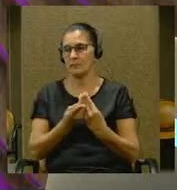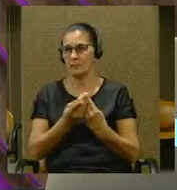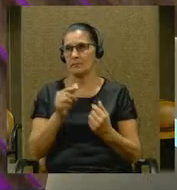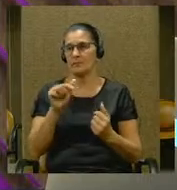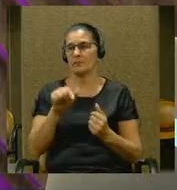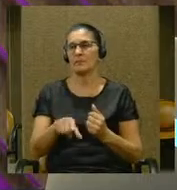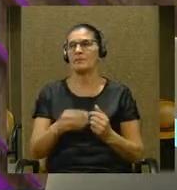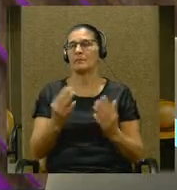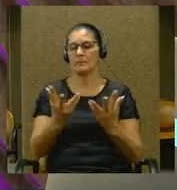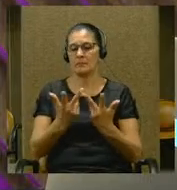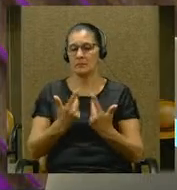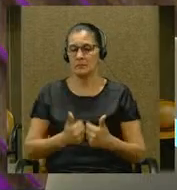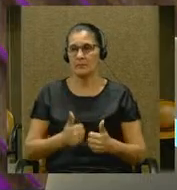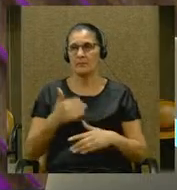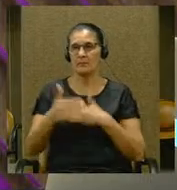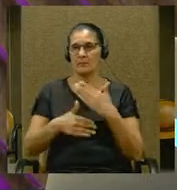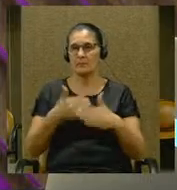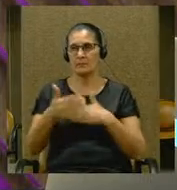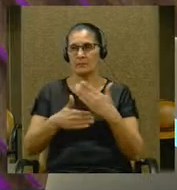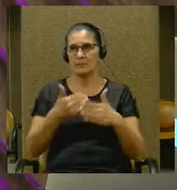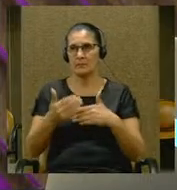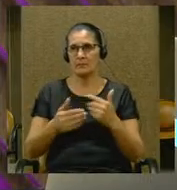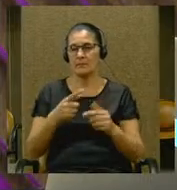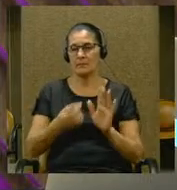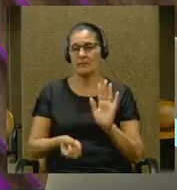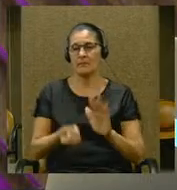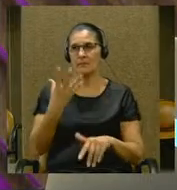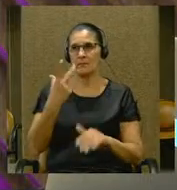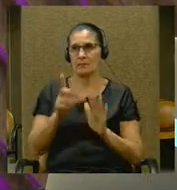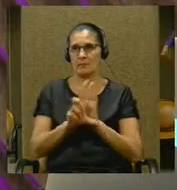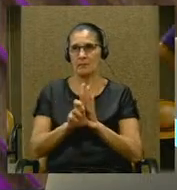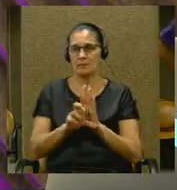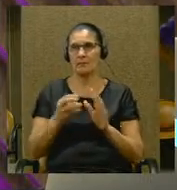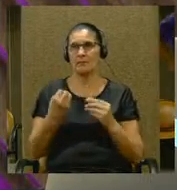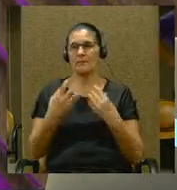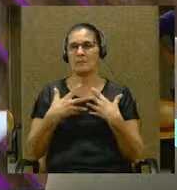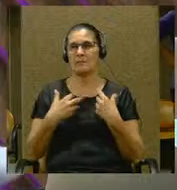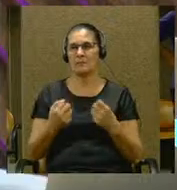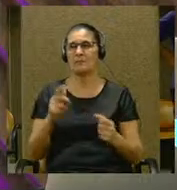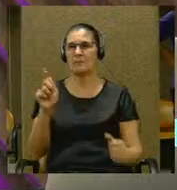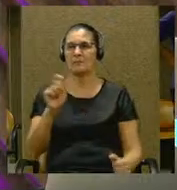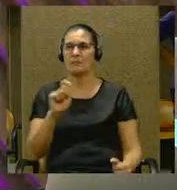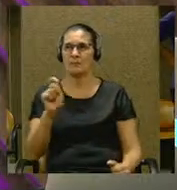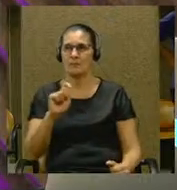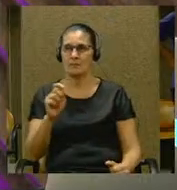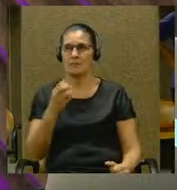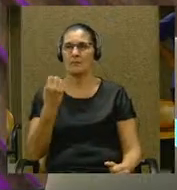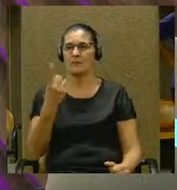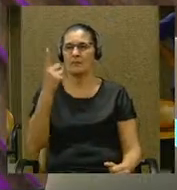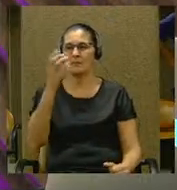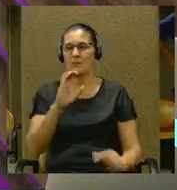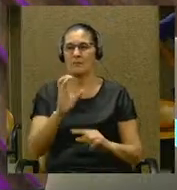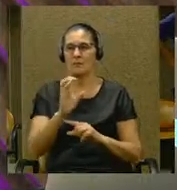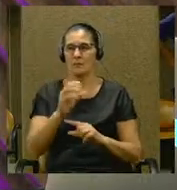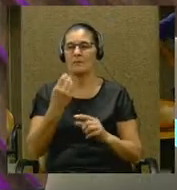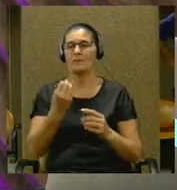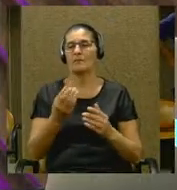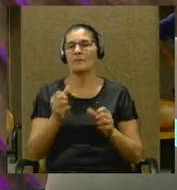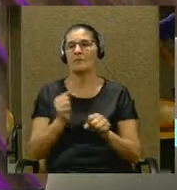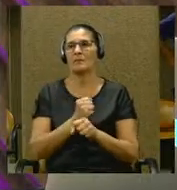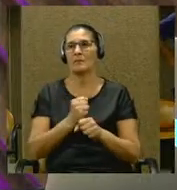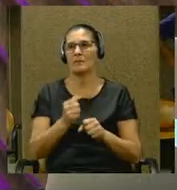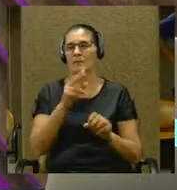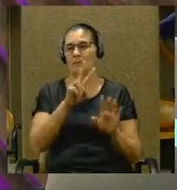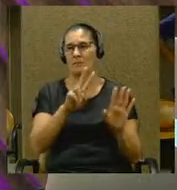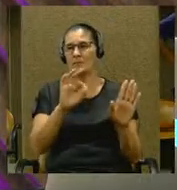One of Brian's first major projects was to coordinate the development of the implementation of a new Public Health Act and regulations for British Columbia, which